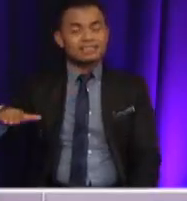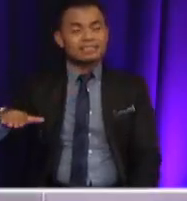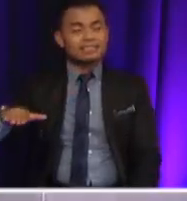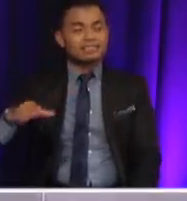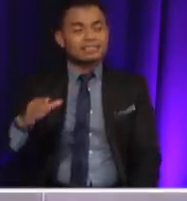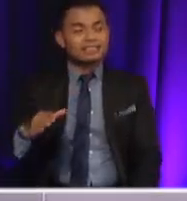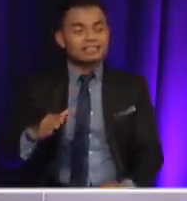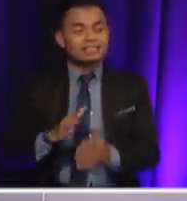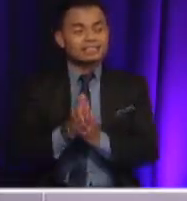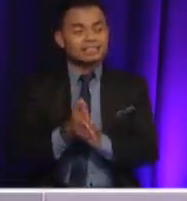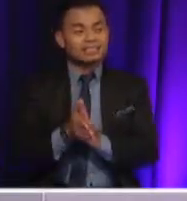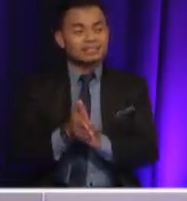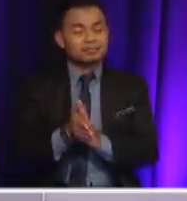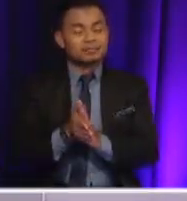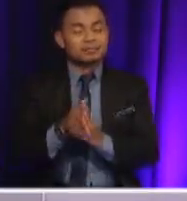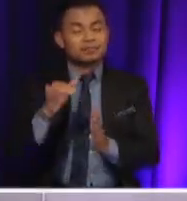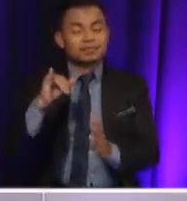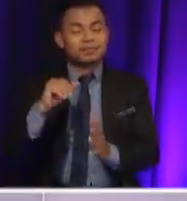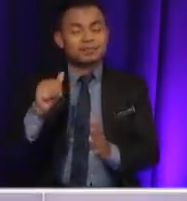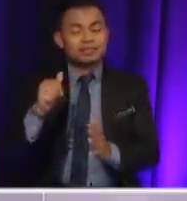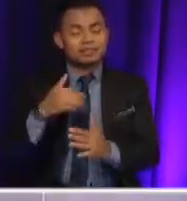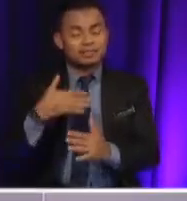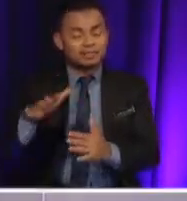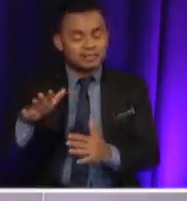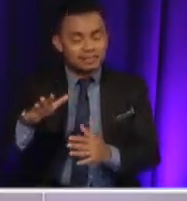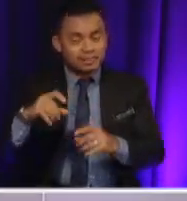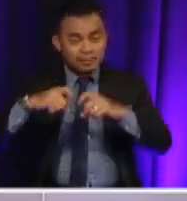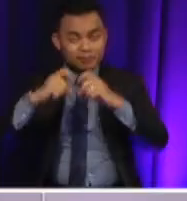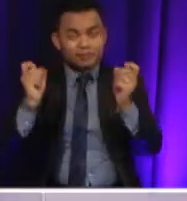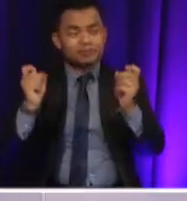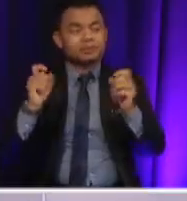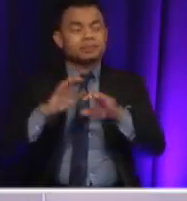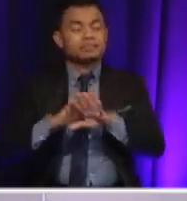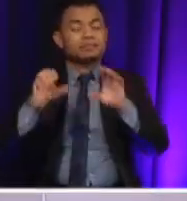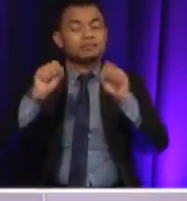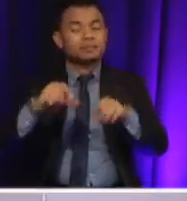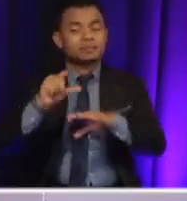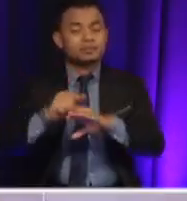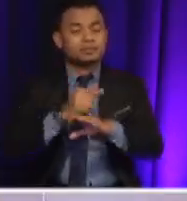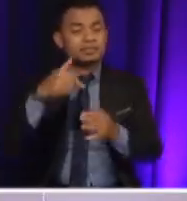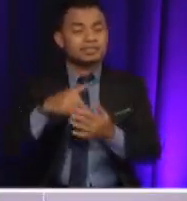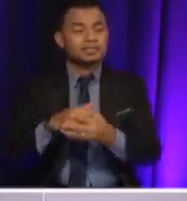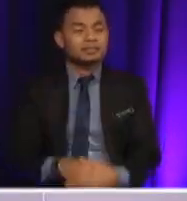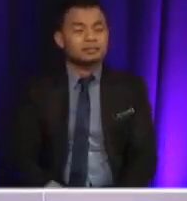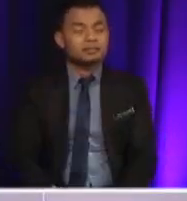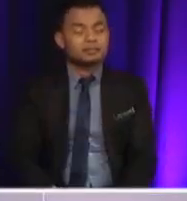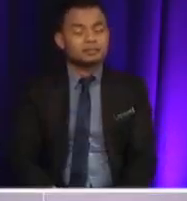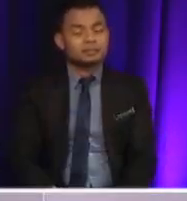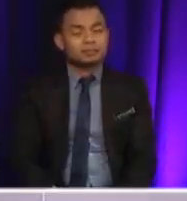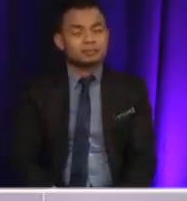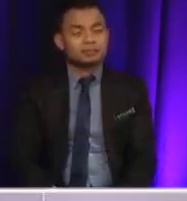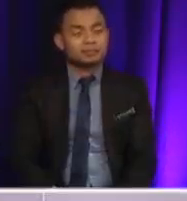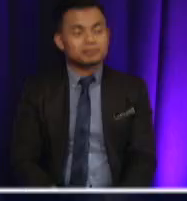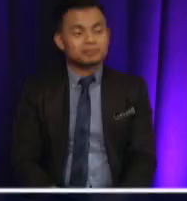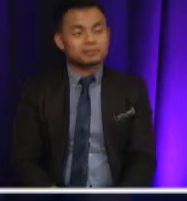piece because once the the hairband is broken, then you can't use it anymore. Yes. Right. So then I couldn't use it anymore. But it's still